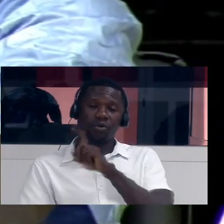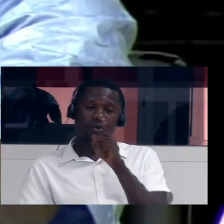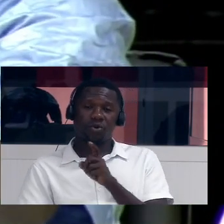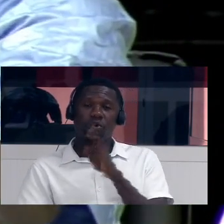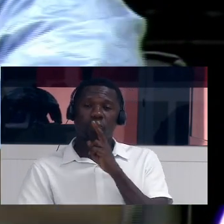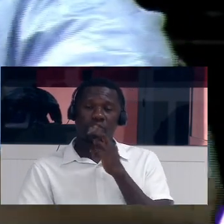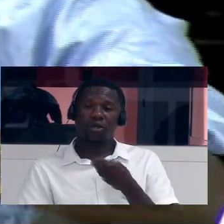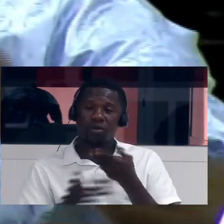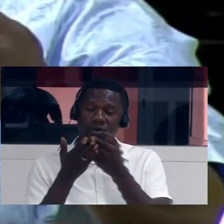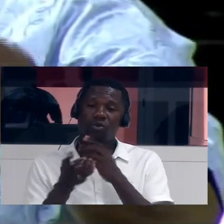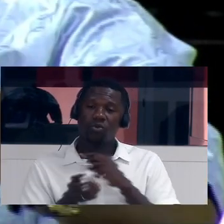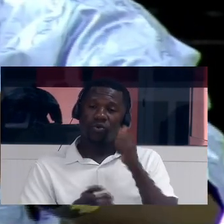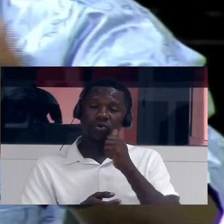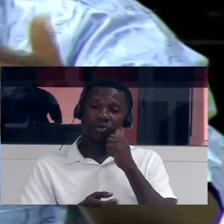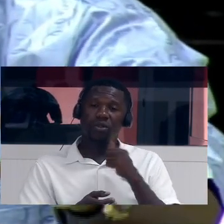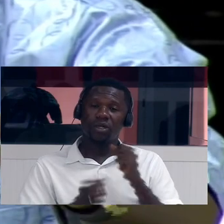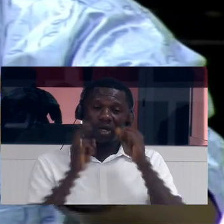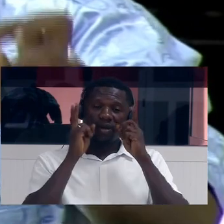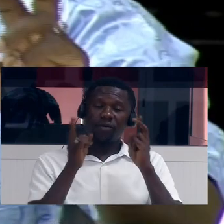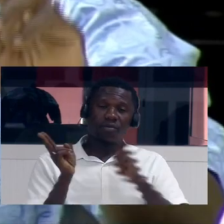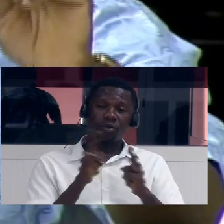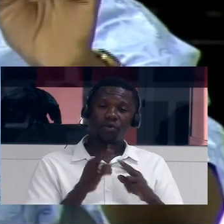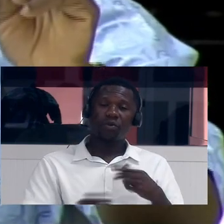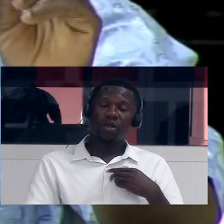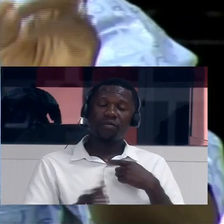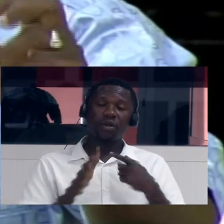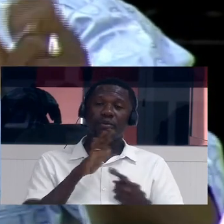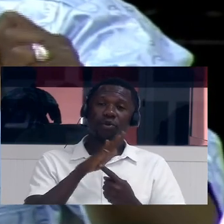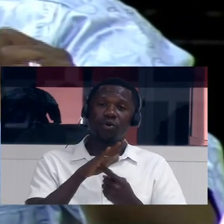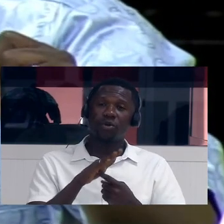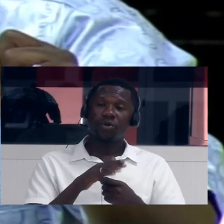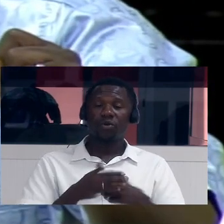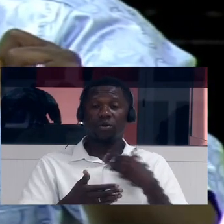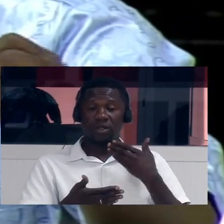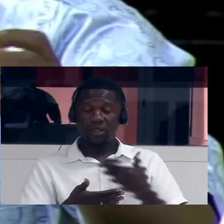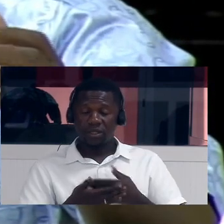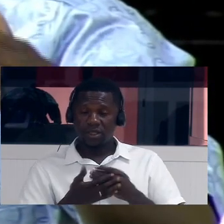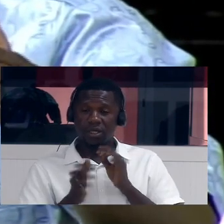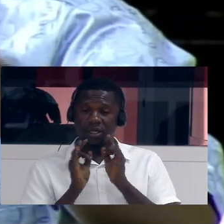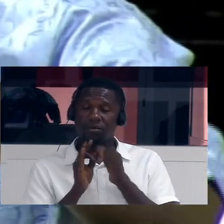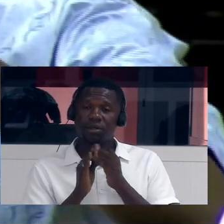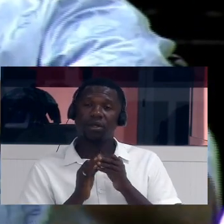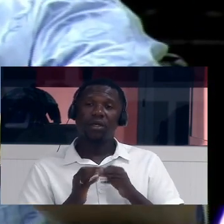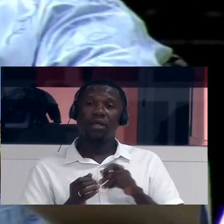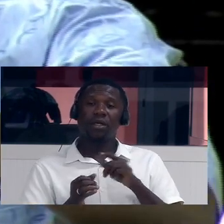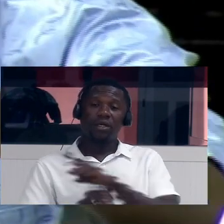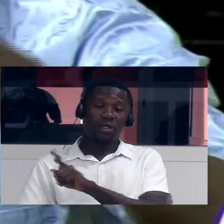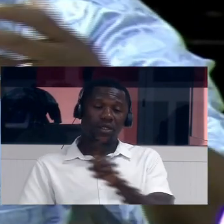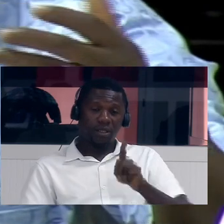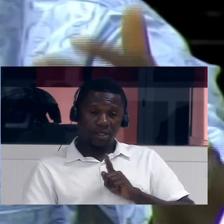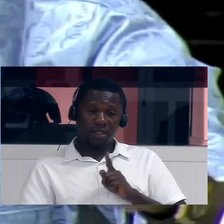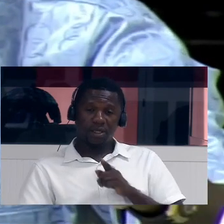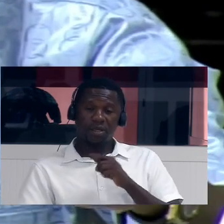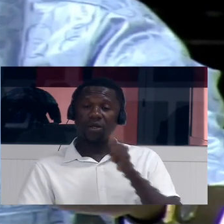live ammunition, wouldn't it have been necessary to, in fact, conclude that they